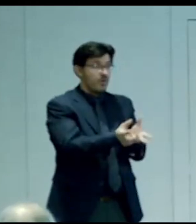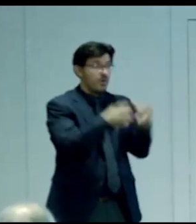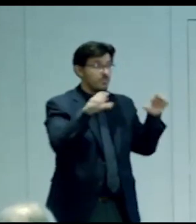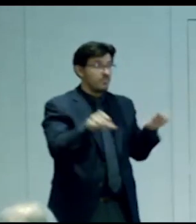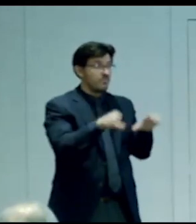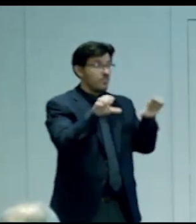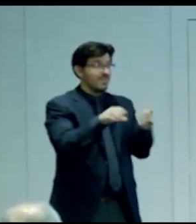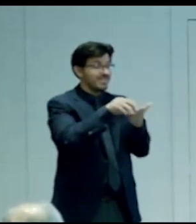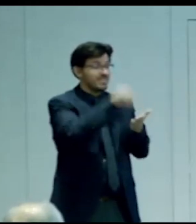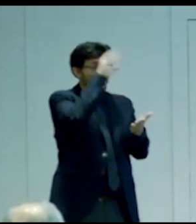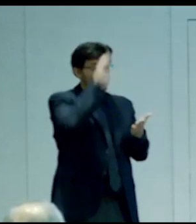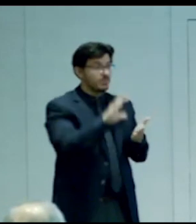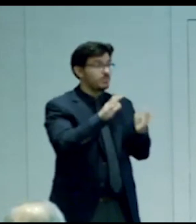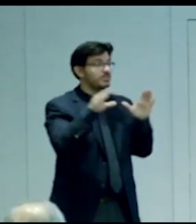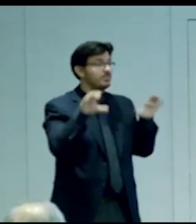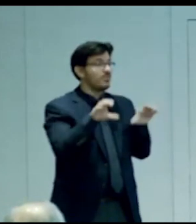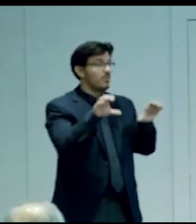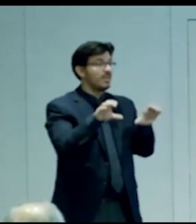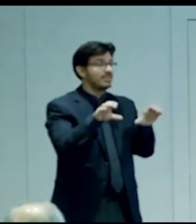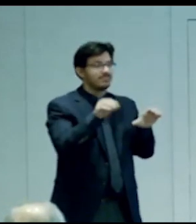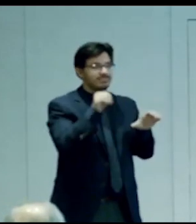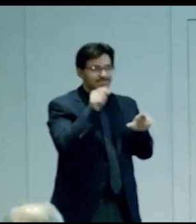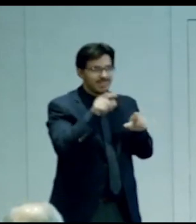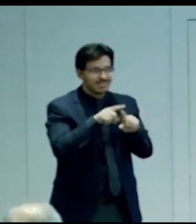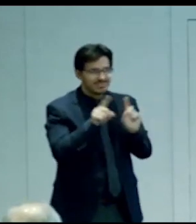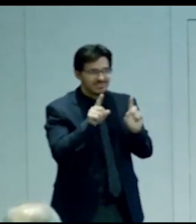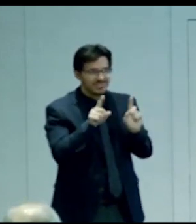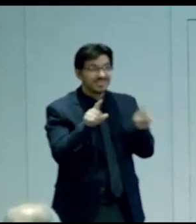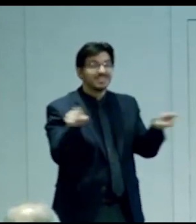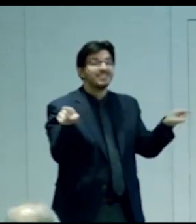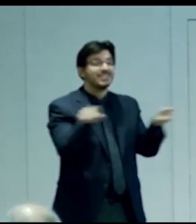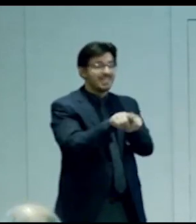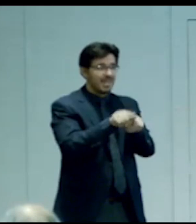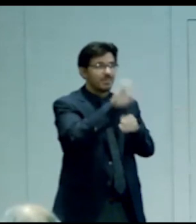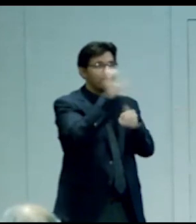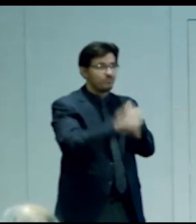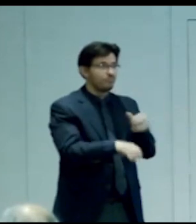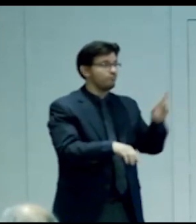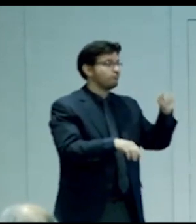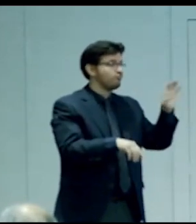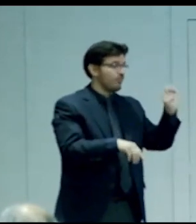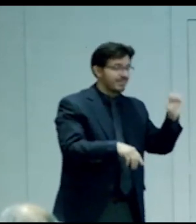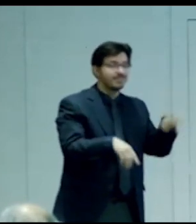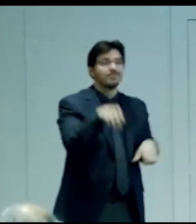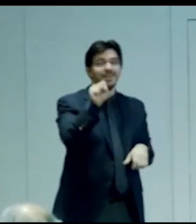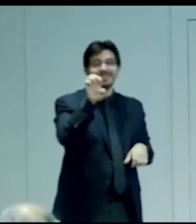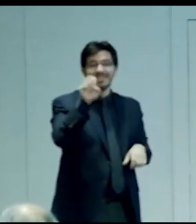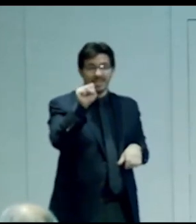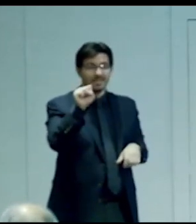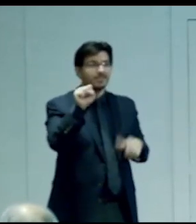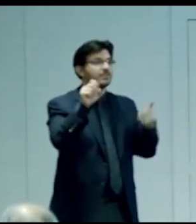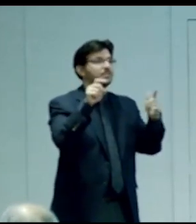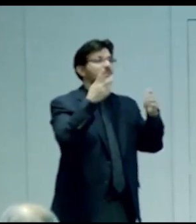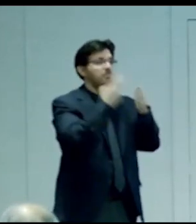student performance, it was no different. It led to the same conclusion that race and SES separately or in that